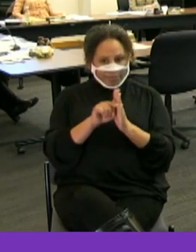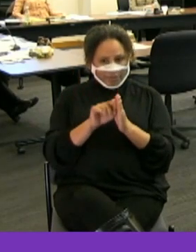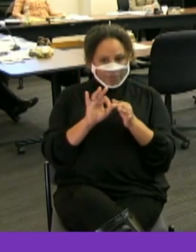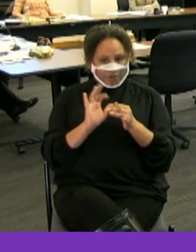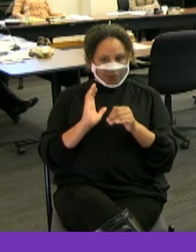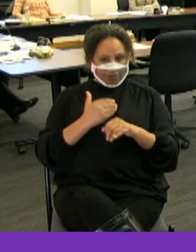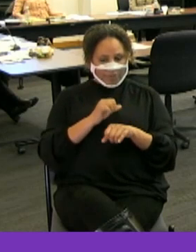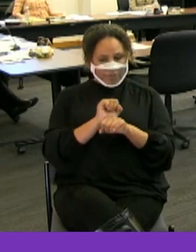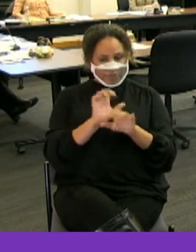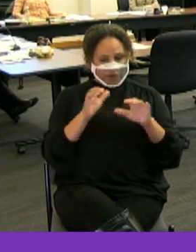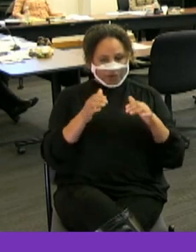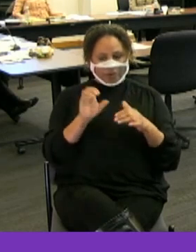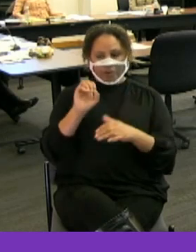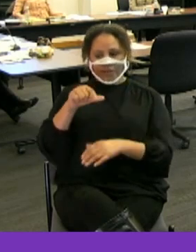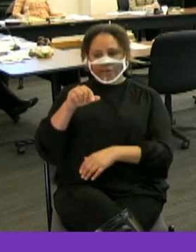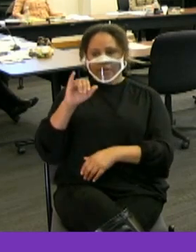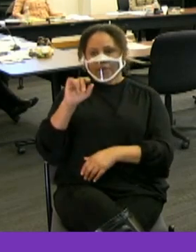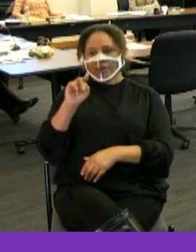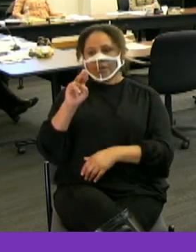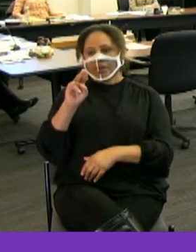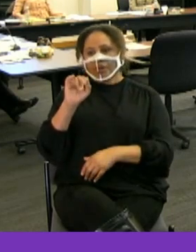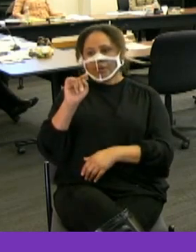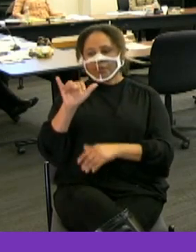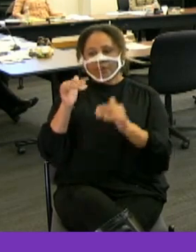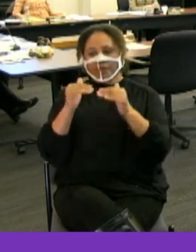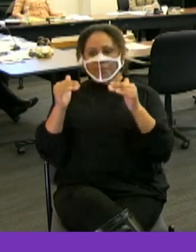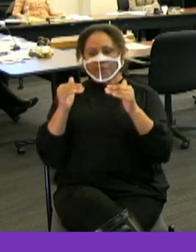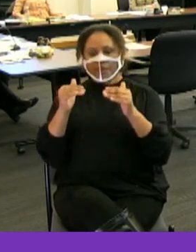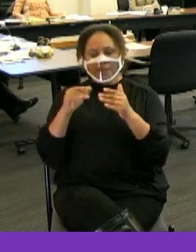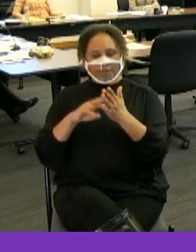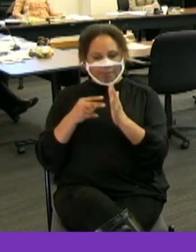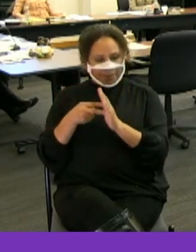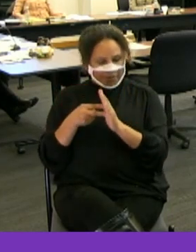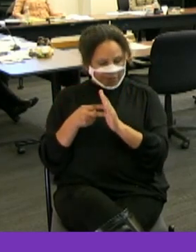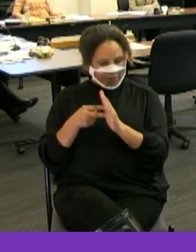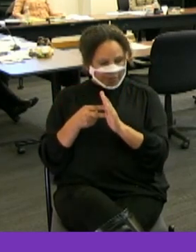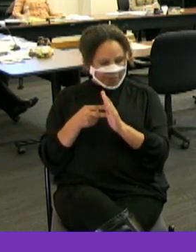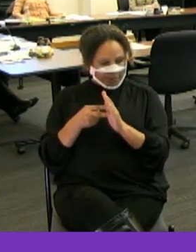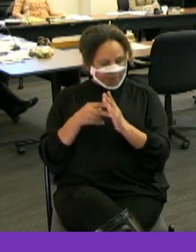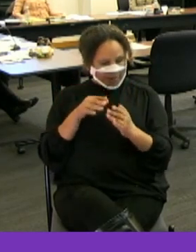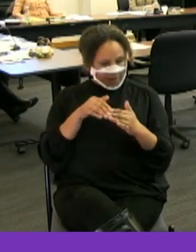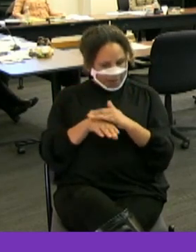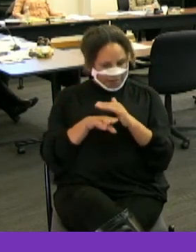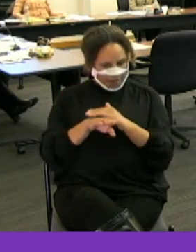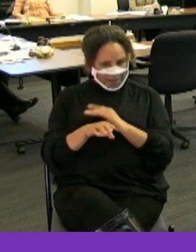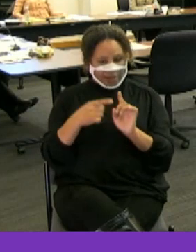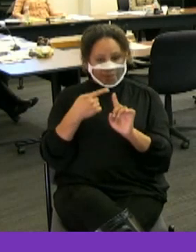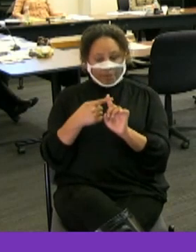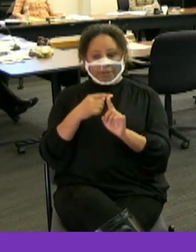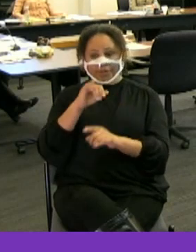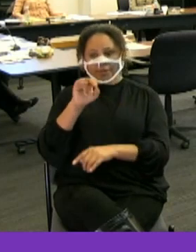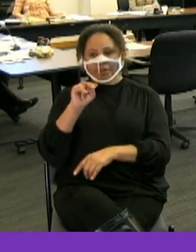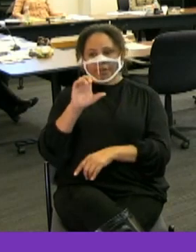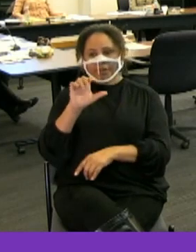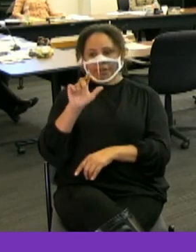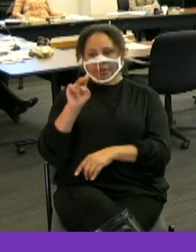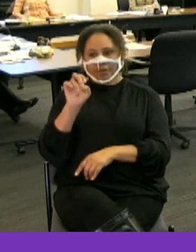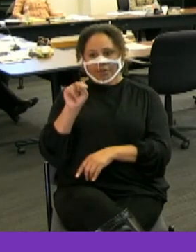of access to opportunity, and inclusion refers to how welcoming an